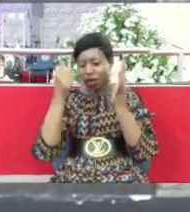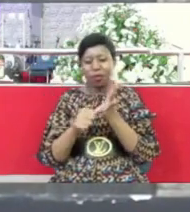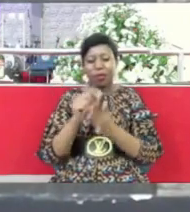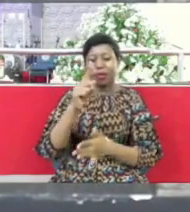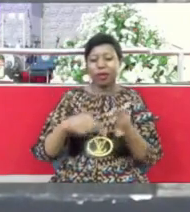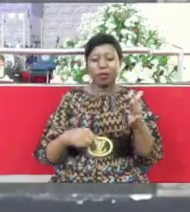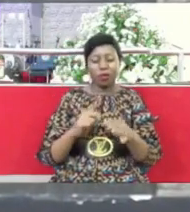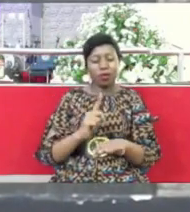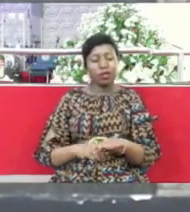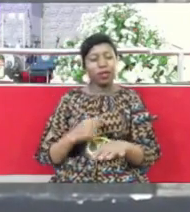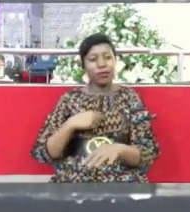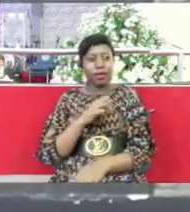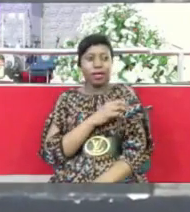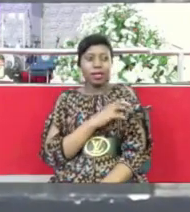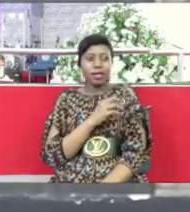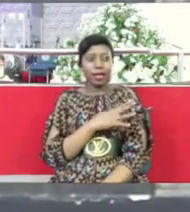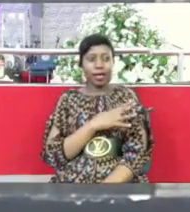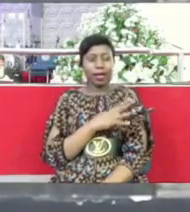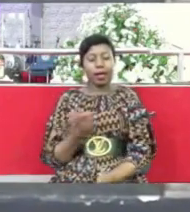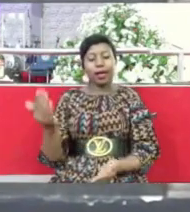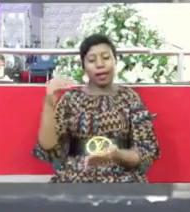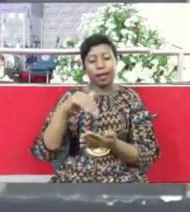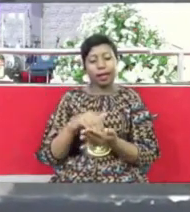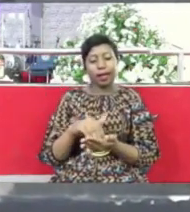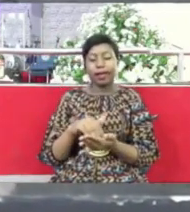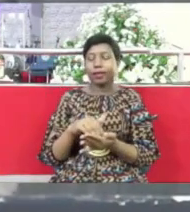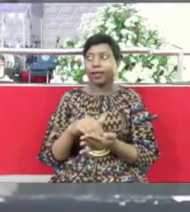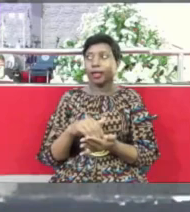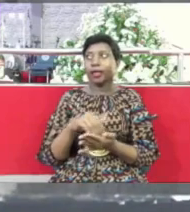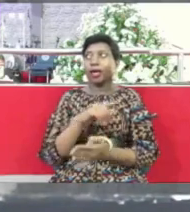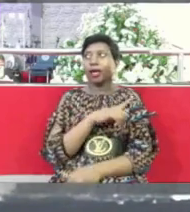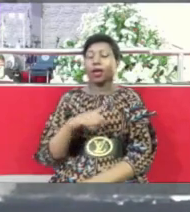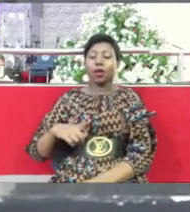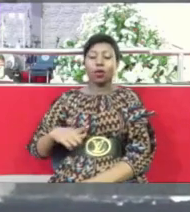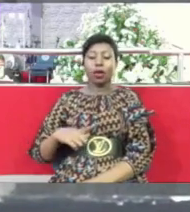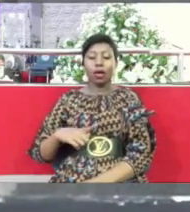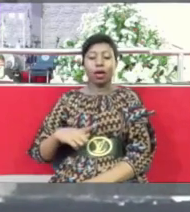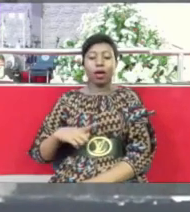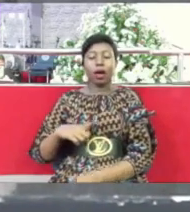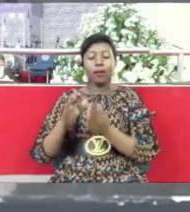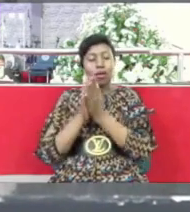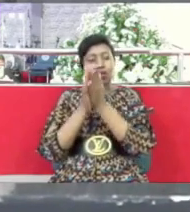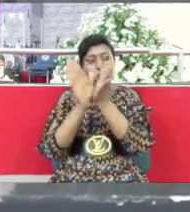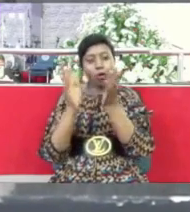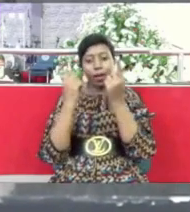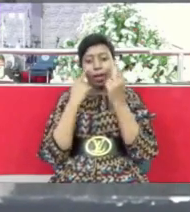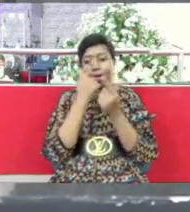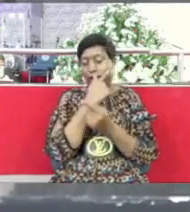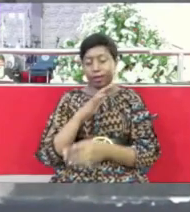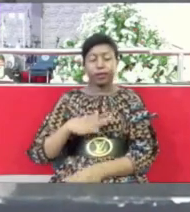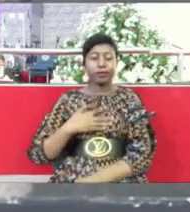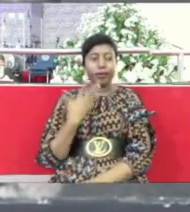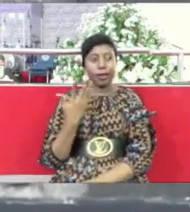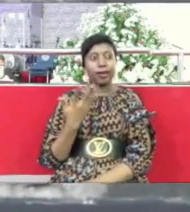scared? Again, oh God, open my eyes. Oh God, open my